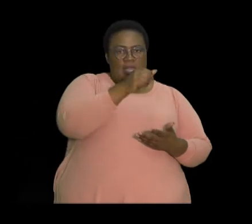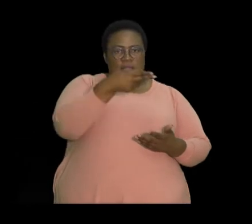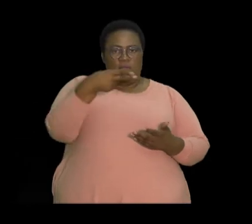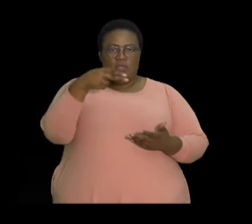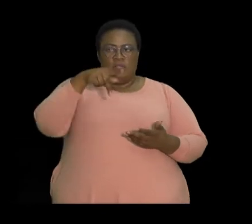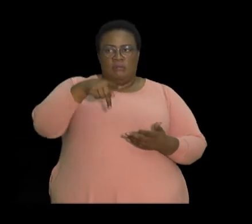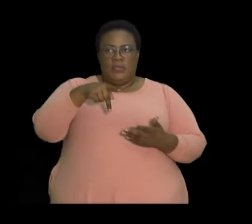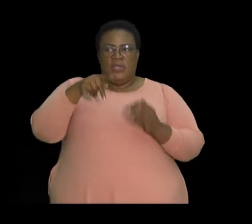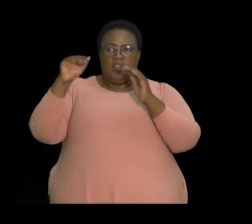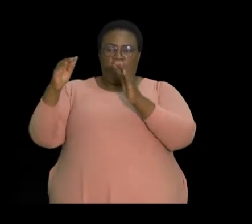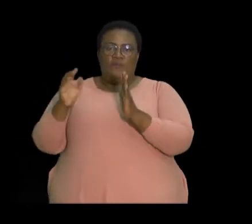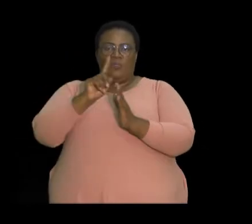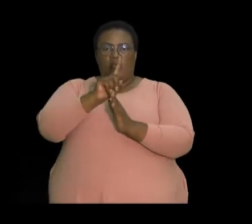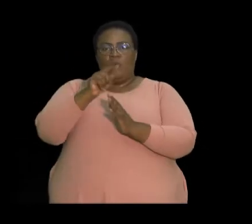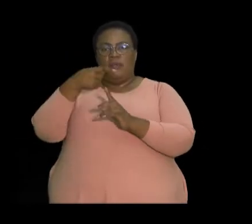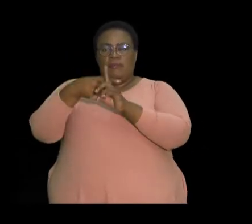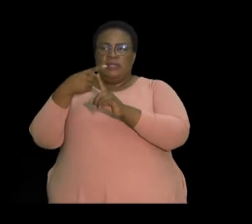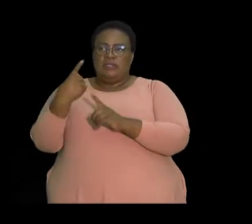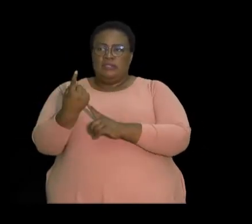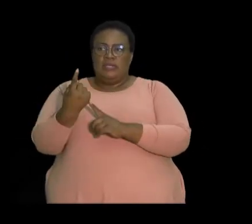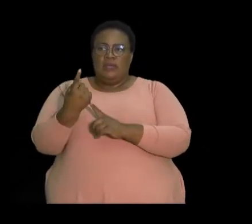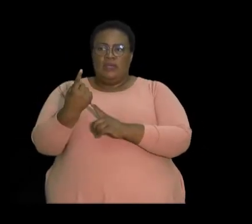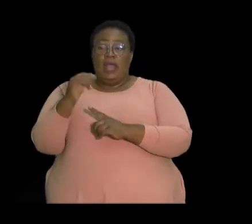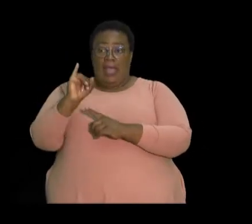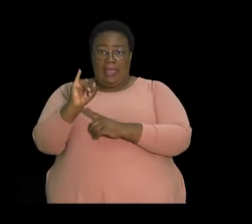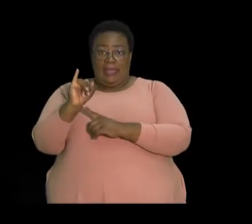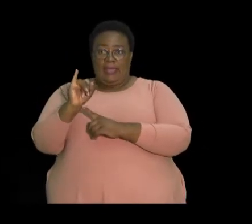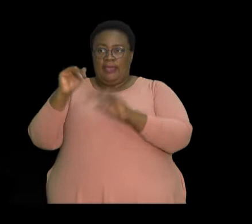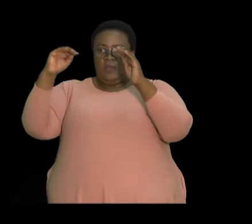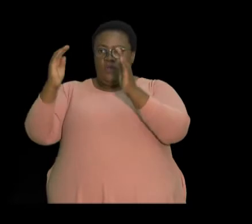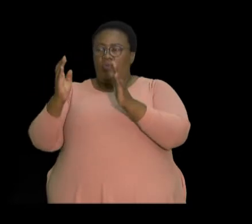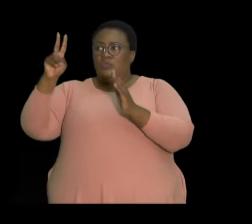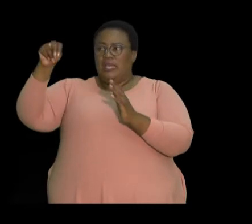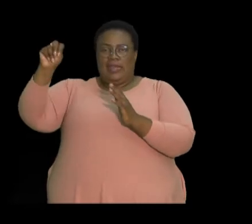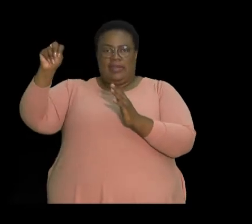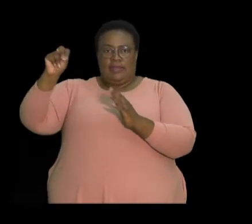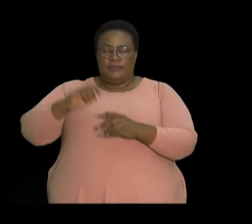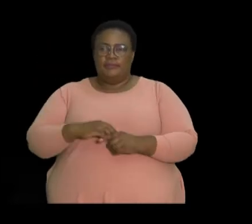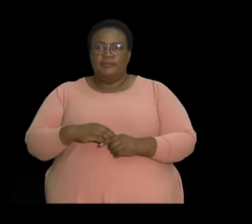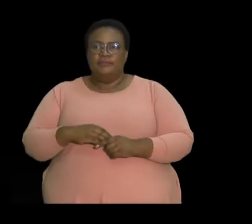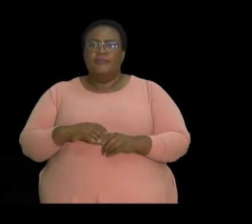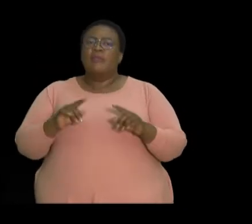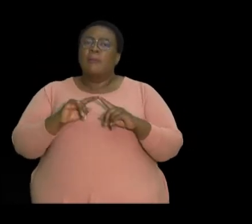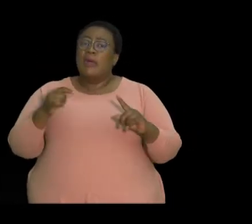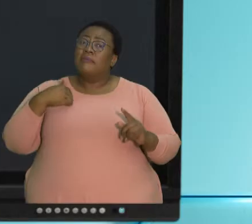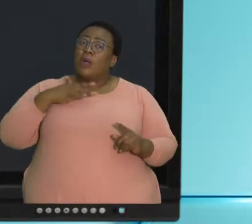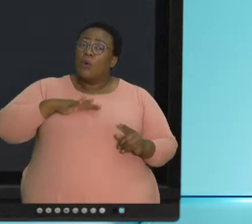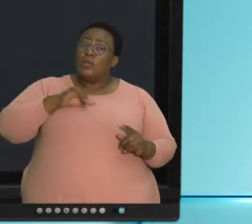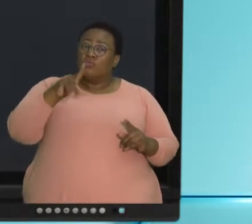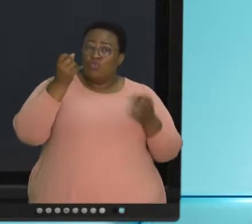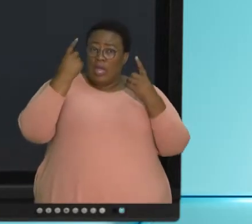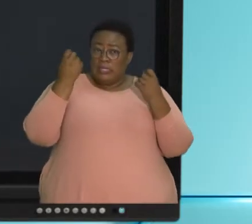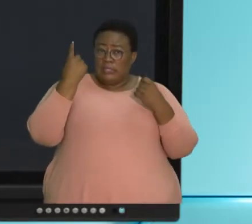into 1 plus I, all to the exponent of N. Now, what I want you guys to understand